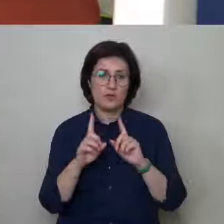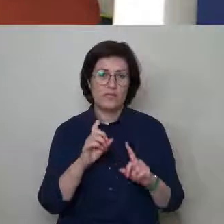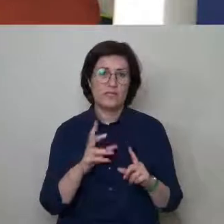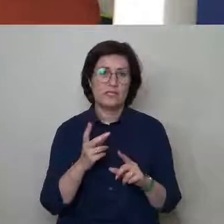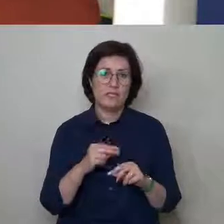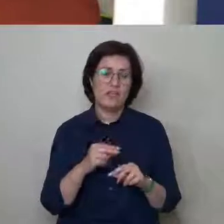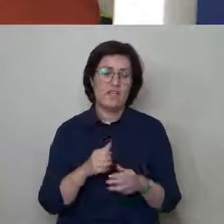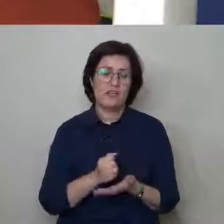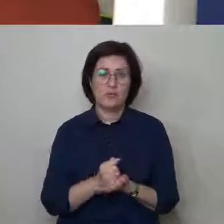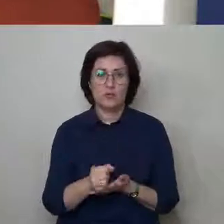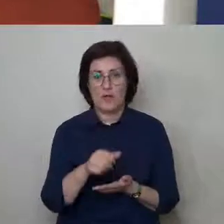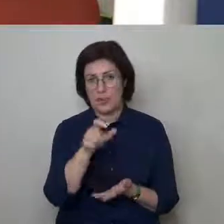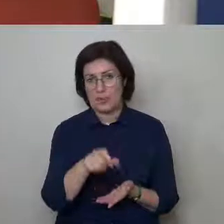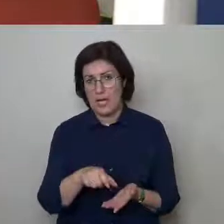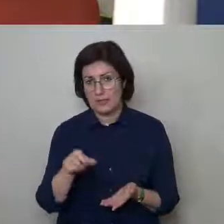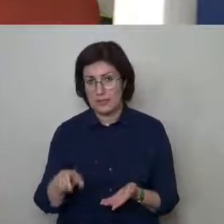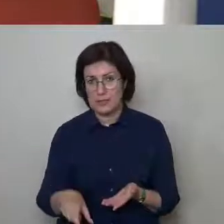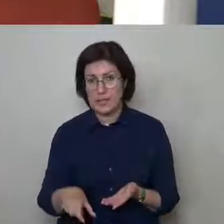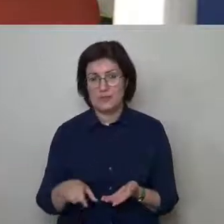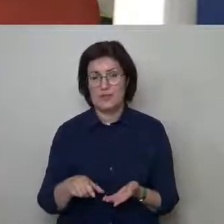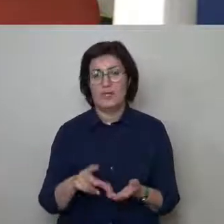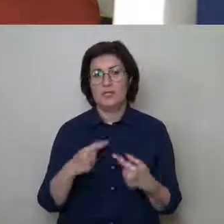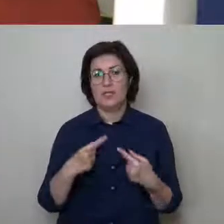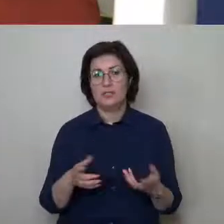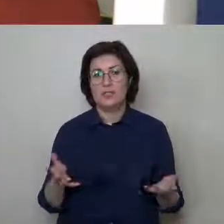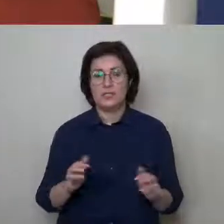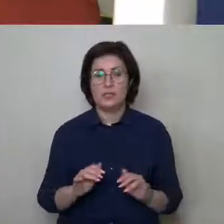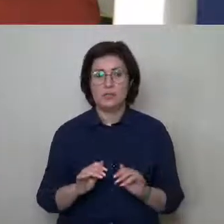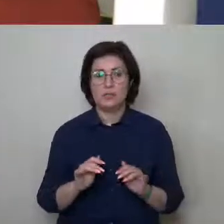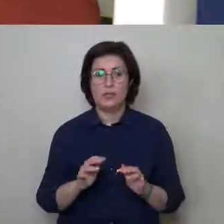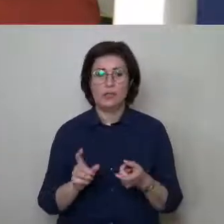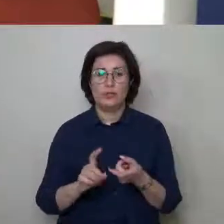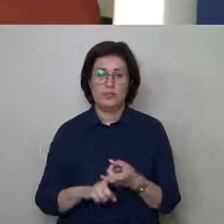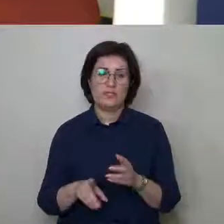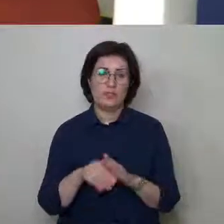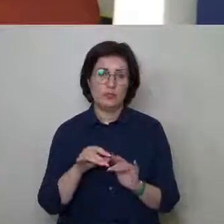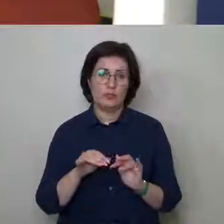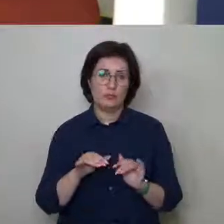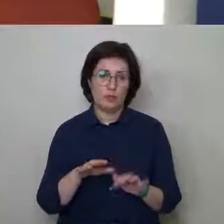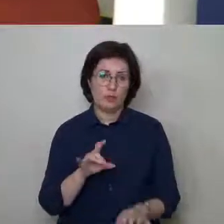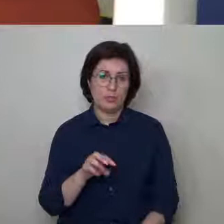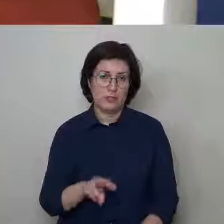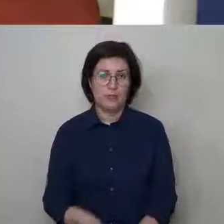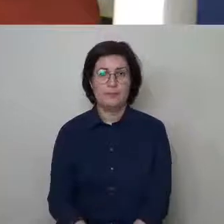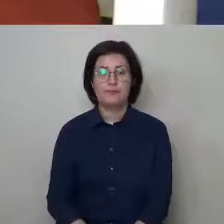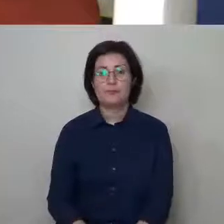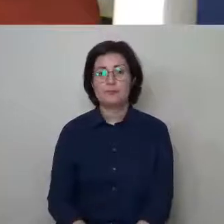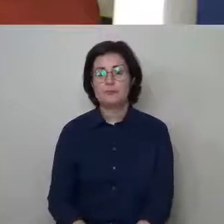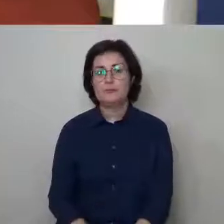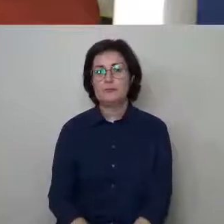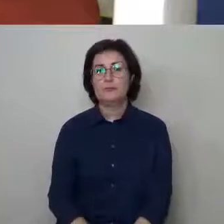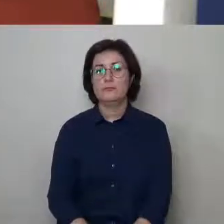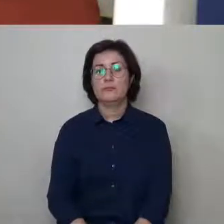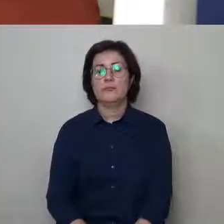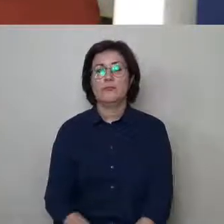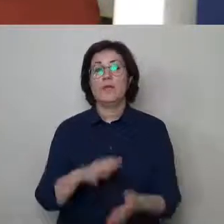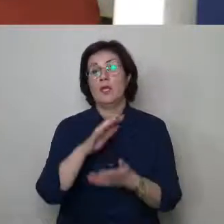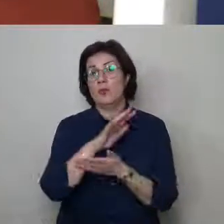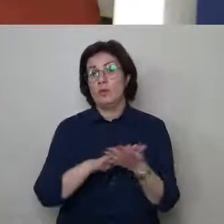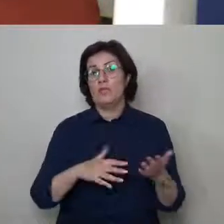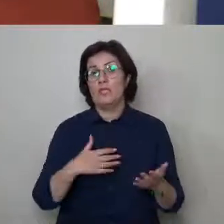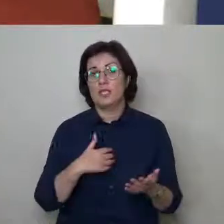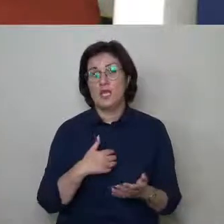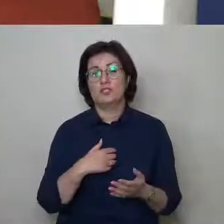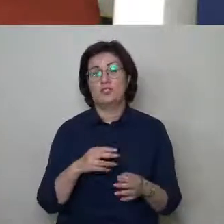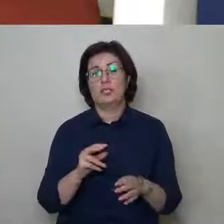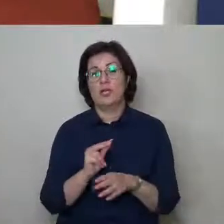at the conference, for example, where candidates are nominated, or to other activities related to the election process.